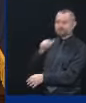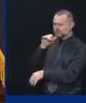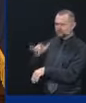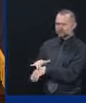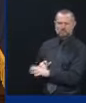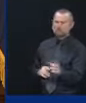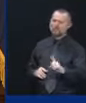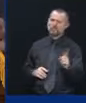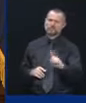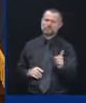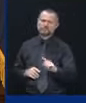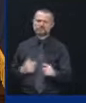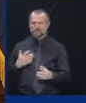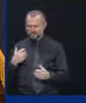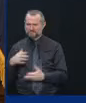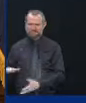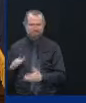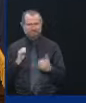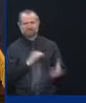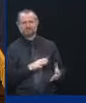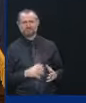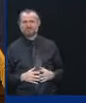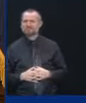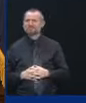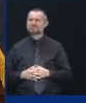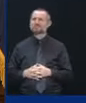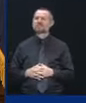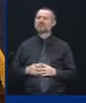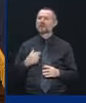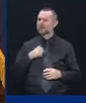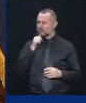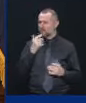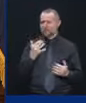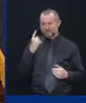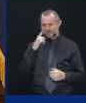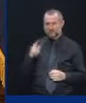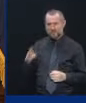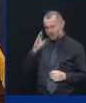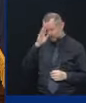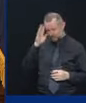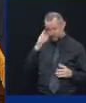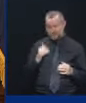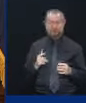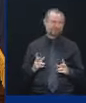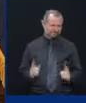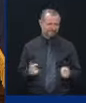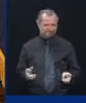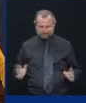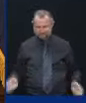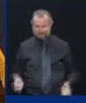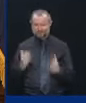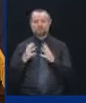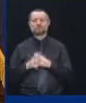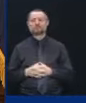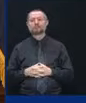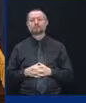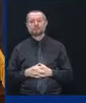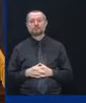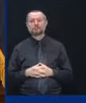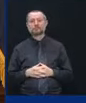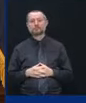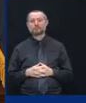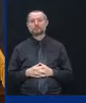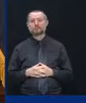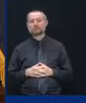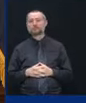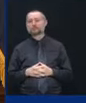waiting for hospitals to get past the declination rate. So